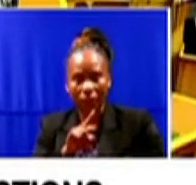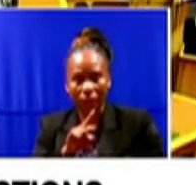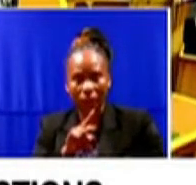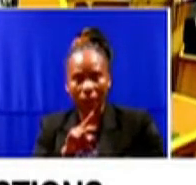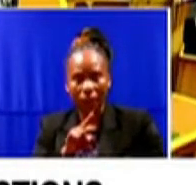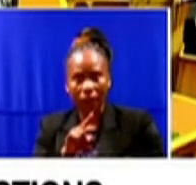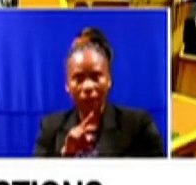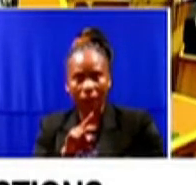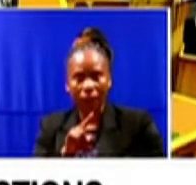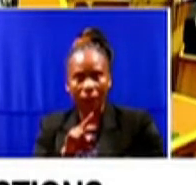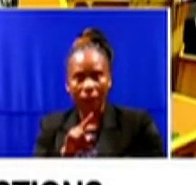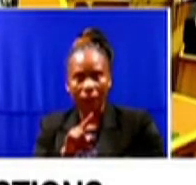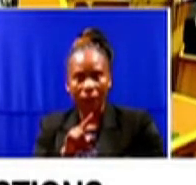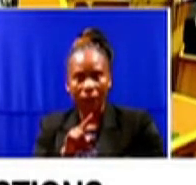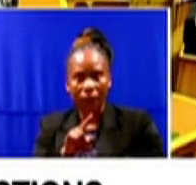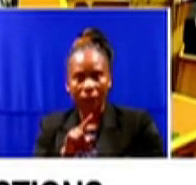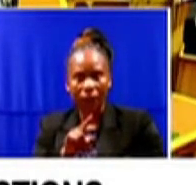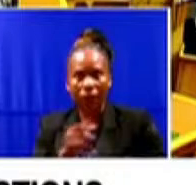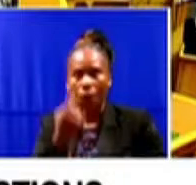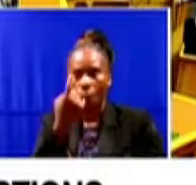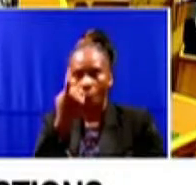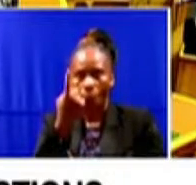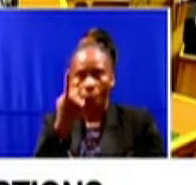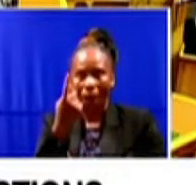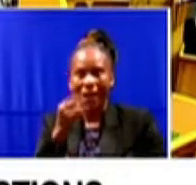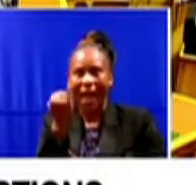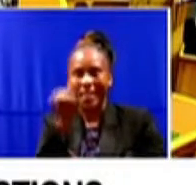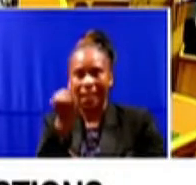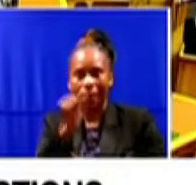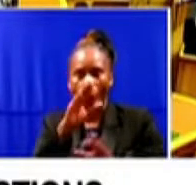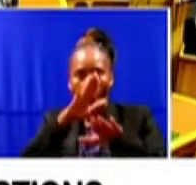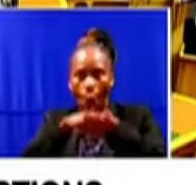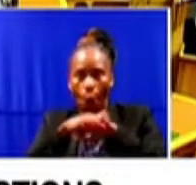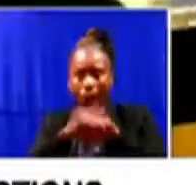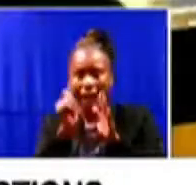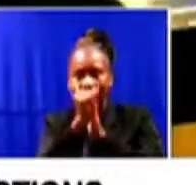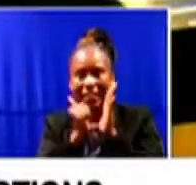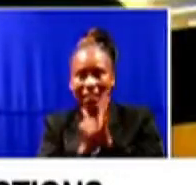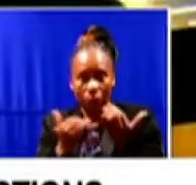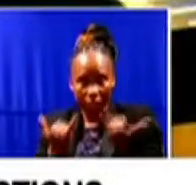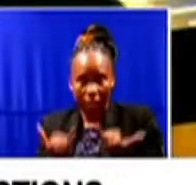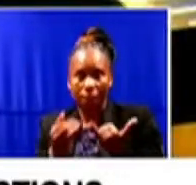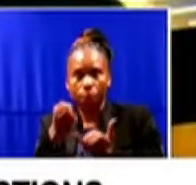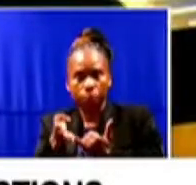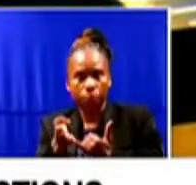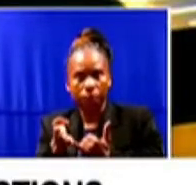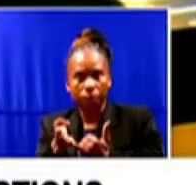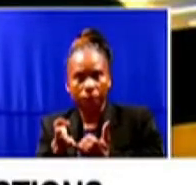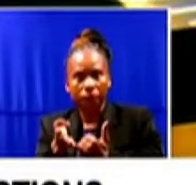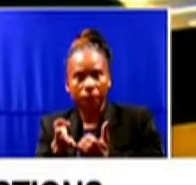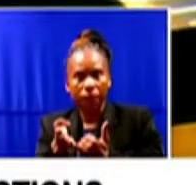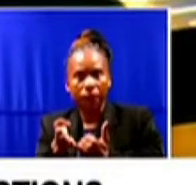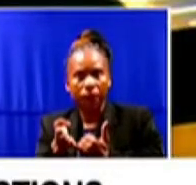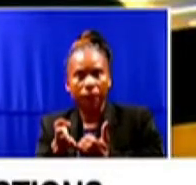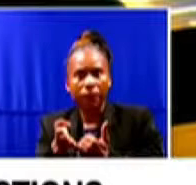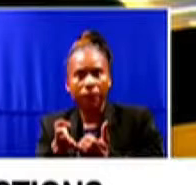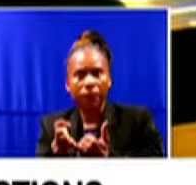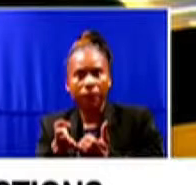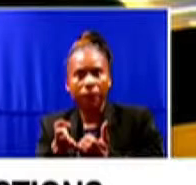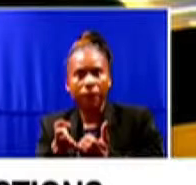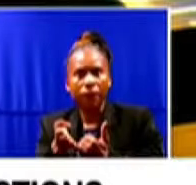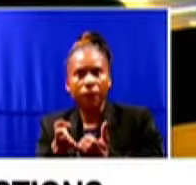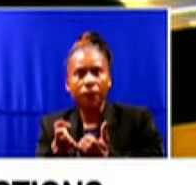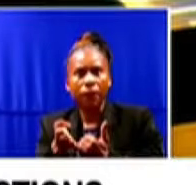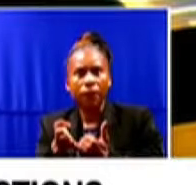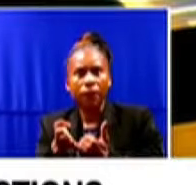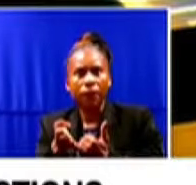president. It's only one item on the agenda of today's sitting. And in the middle, you stand there